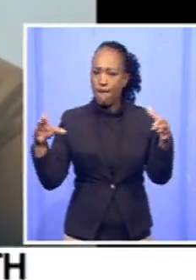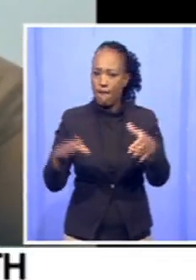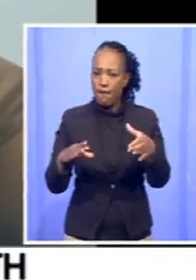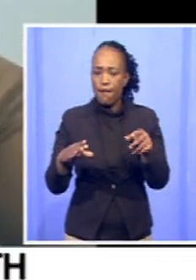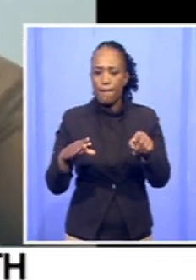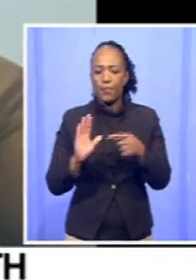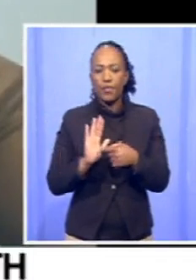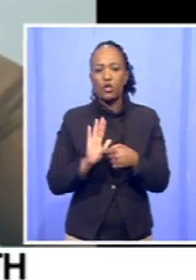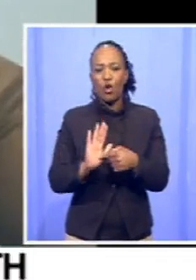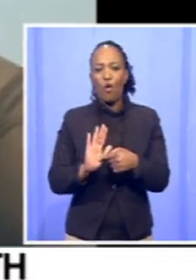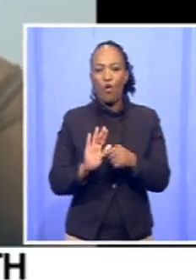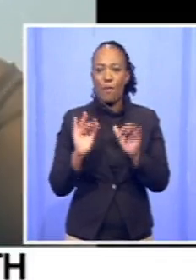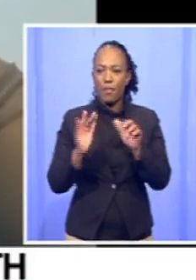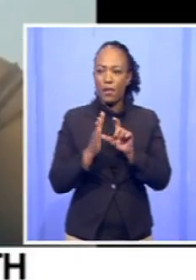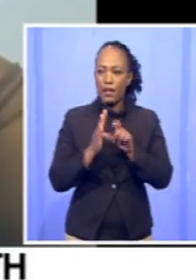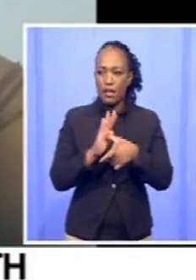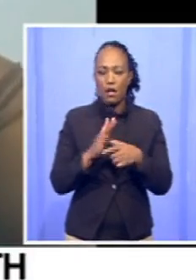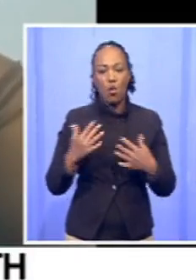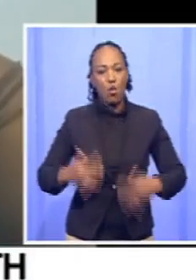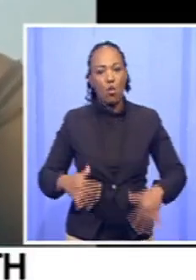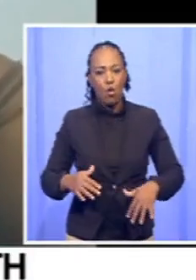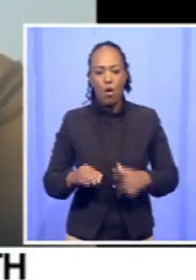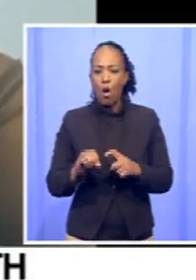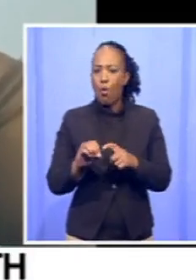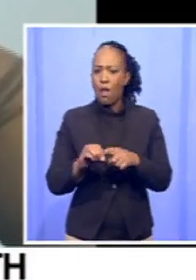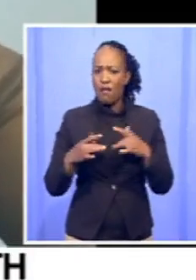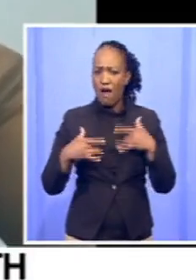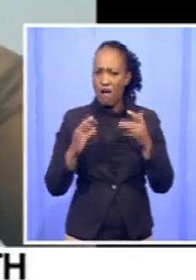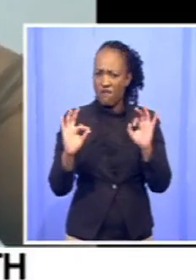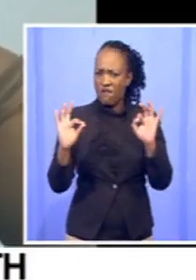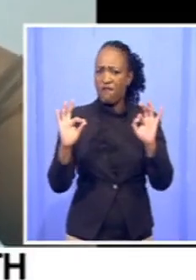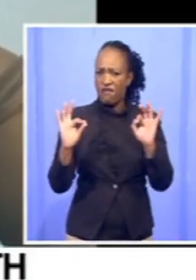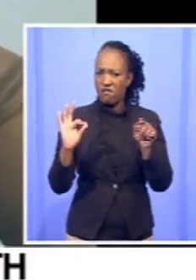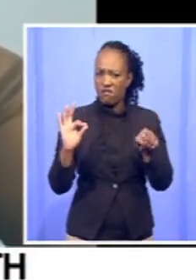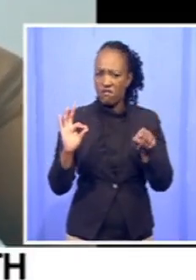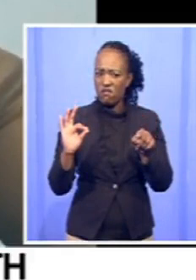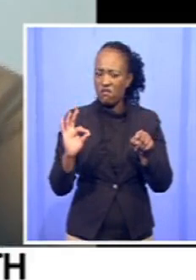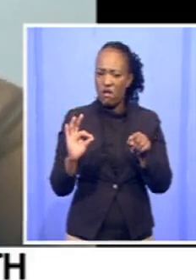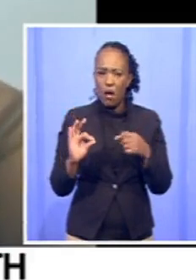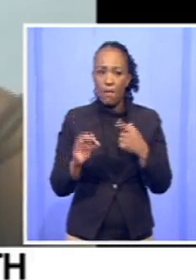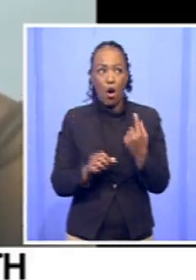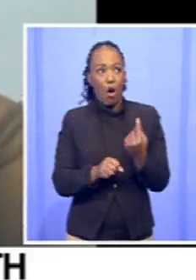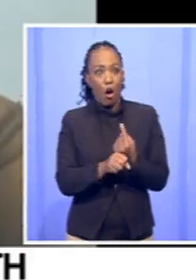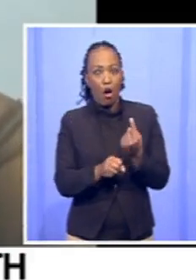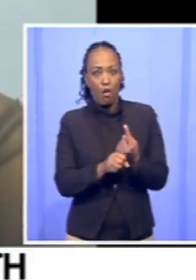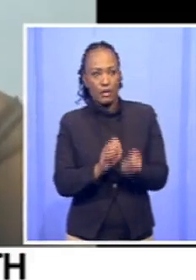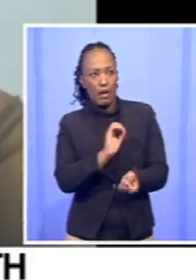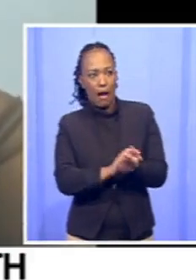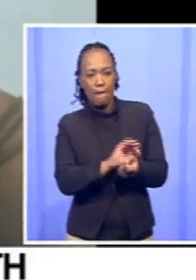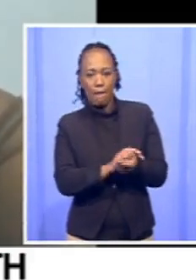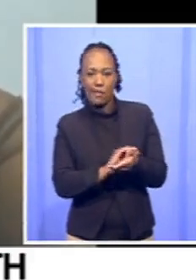that people with disabilities have a fantastic quality of life, which I think is often not the case in the social sort